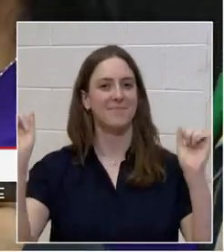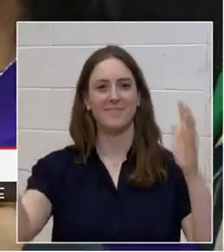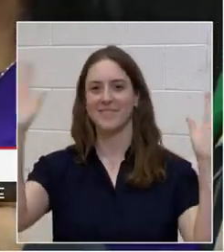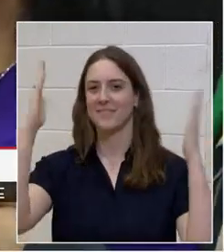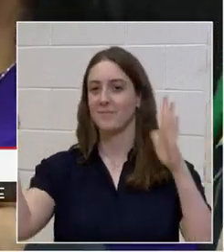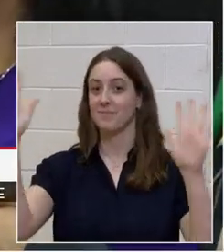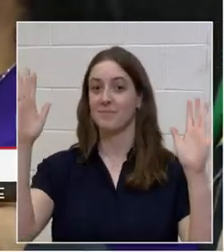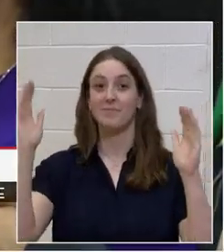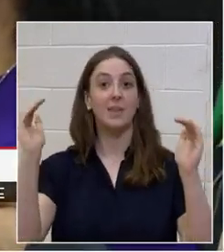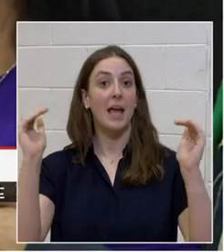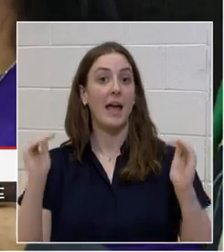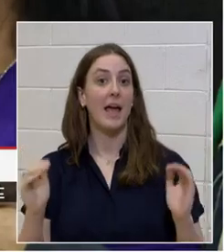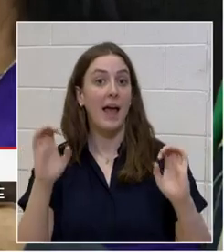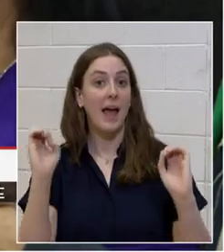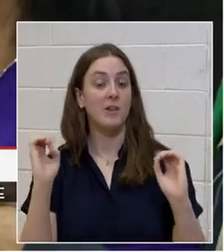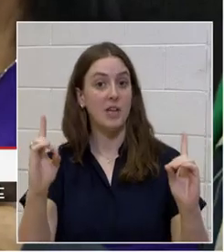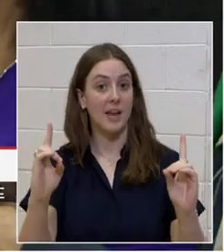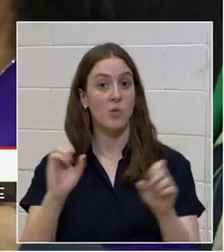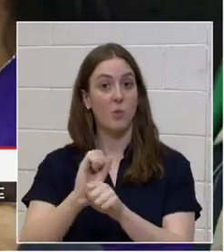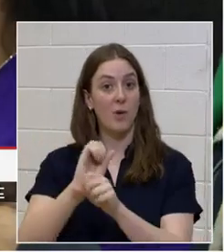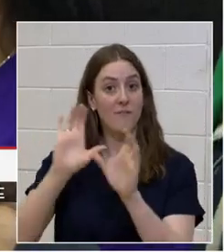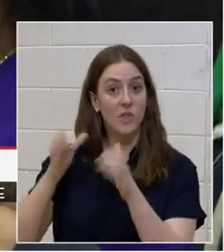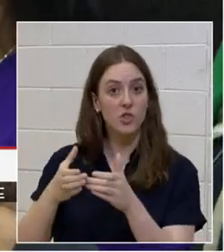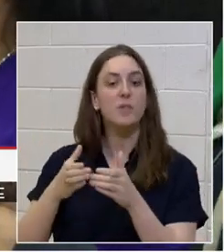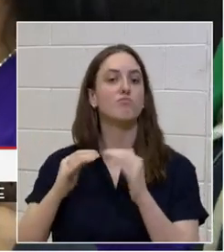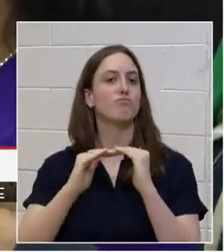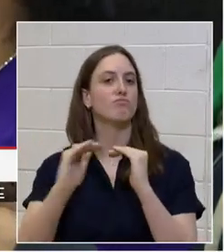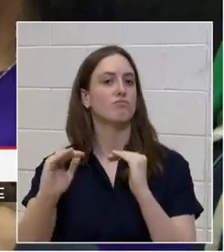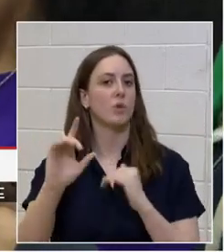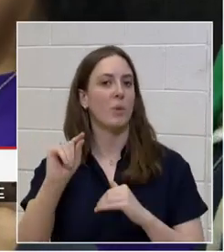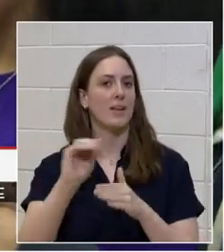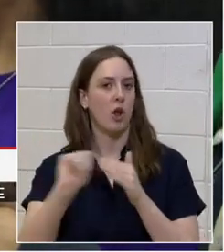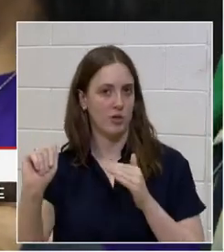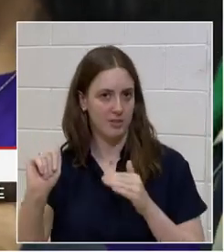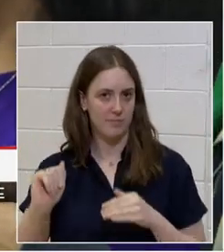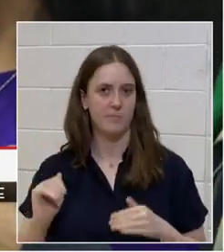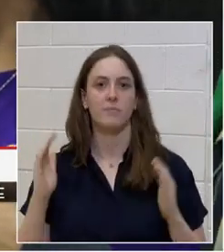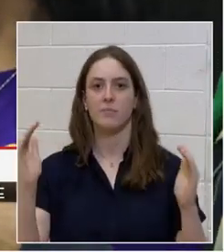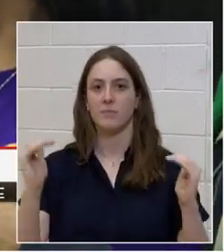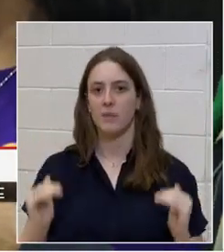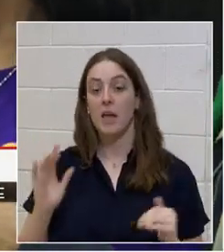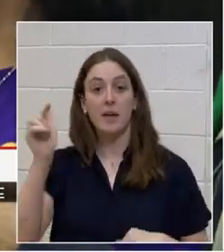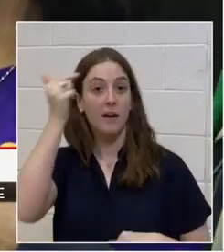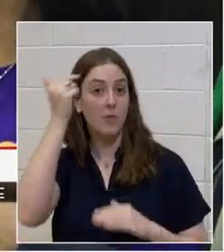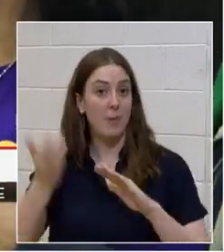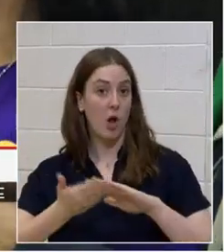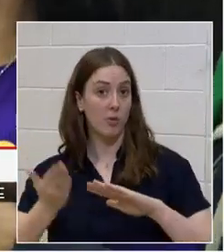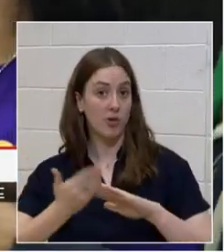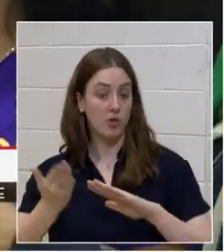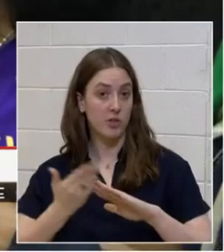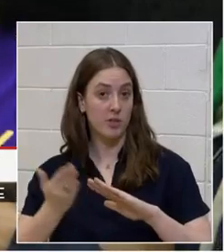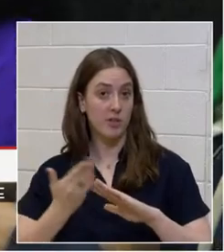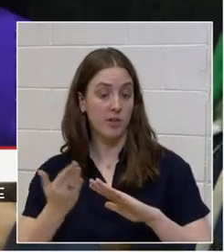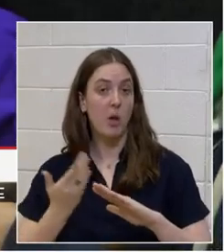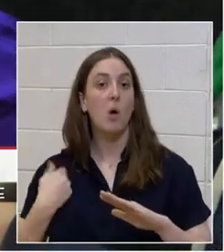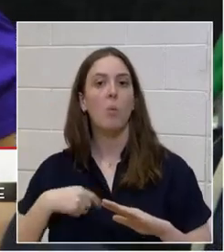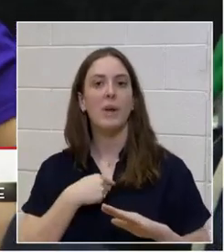Okay. For educational and workforce, we went to $20. For government operation, we,